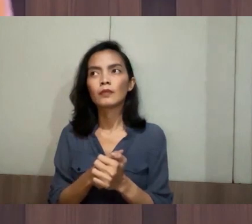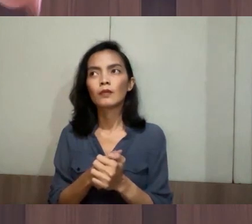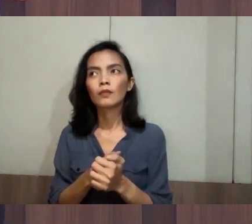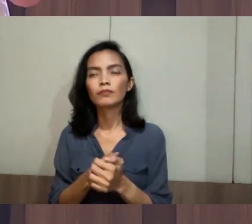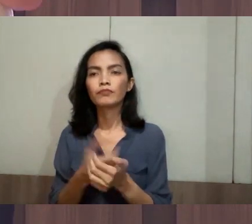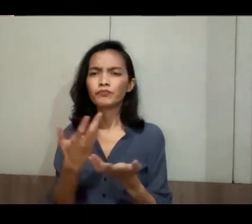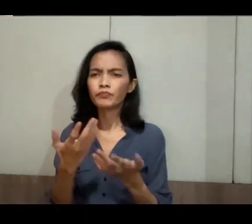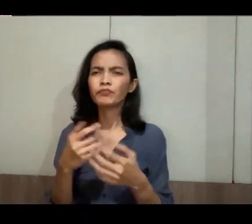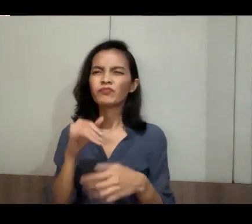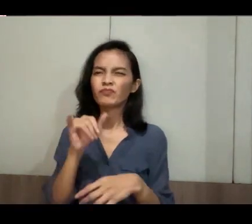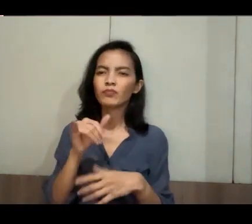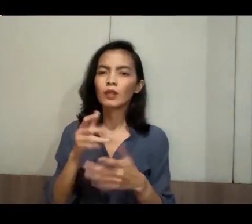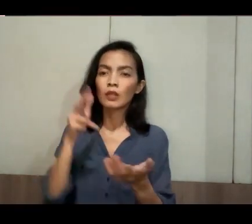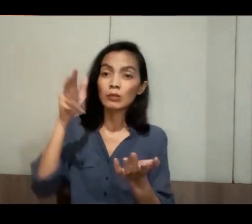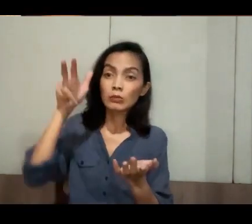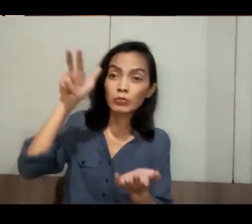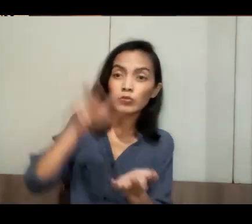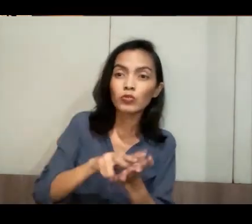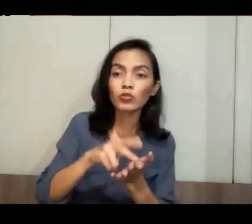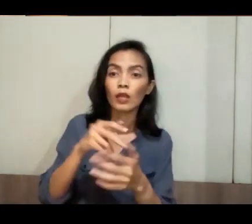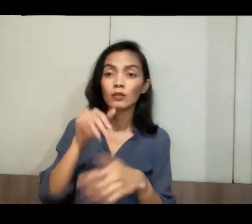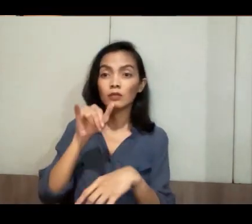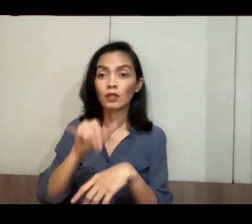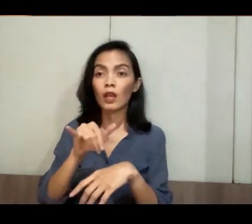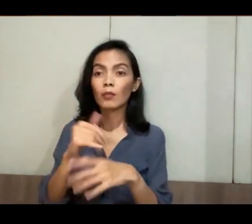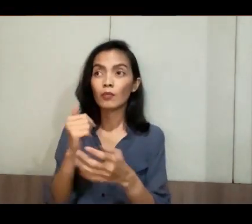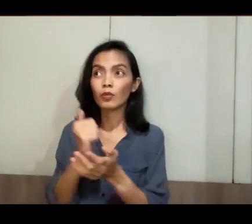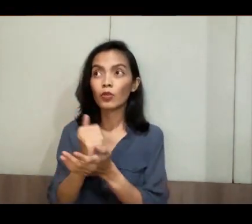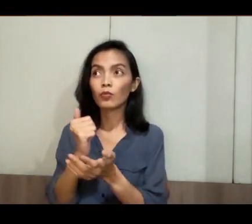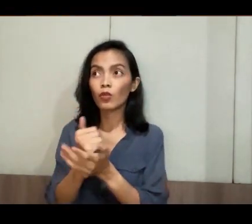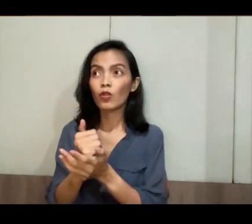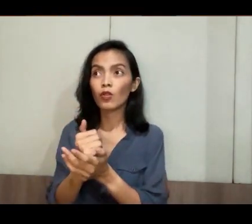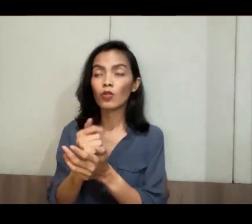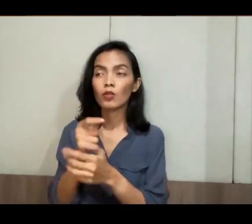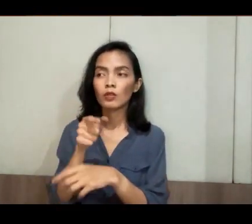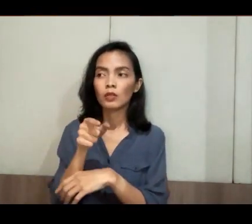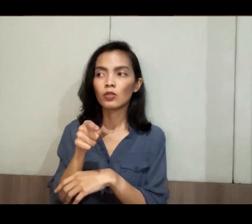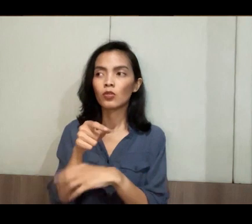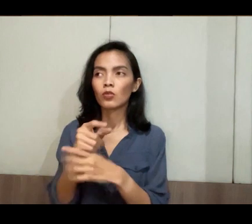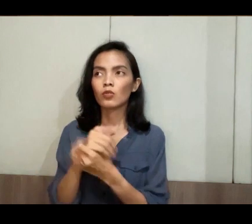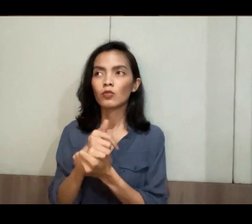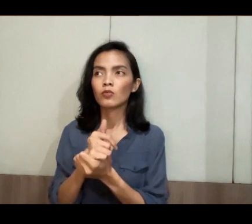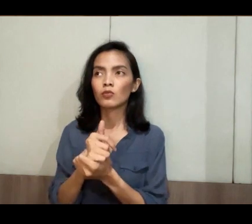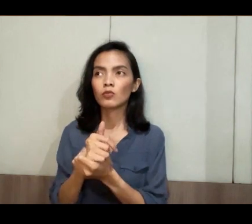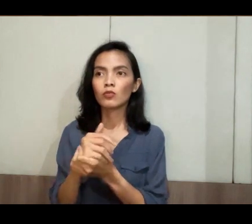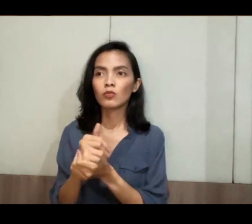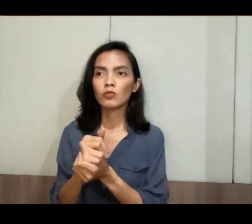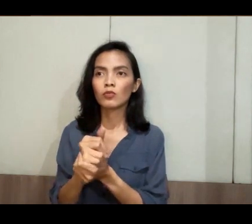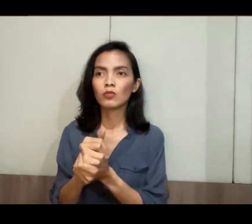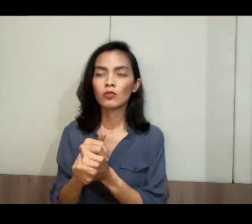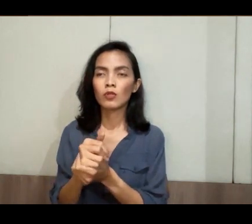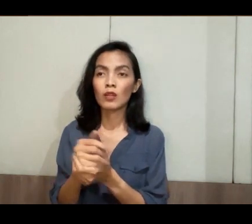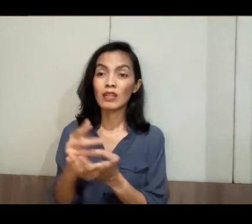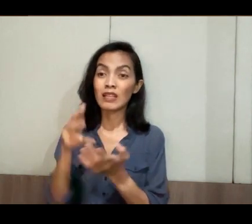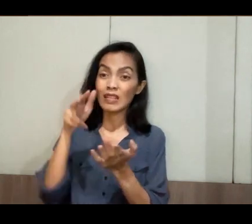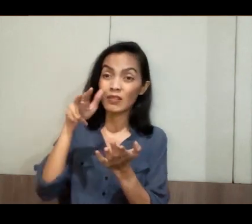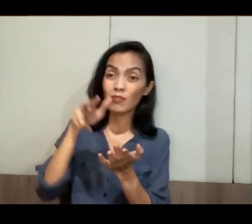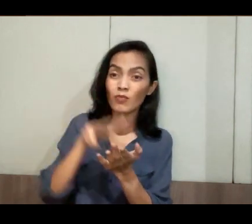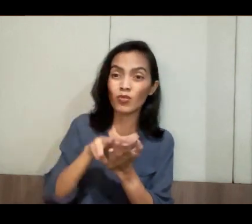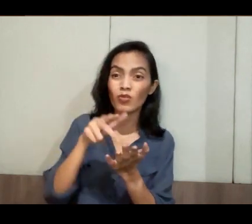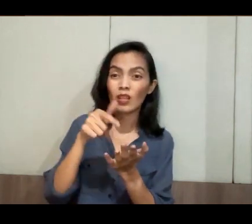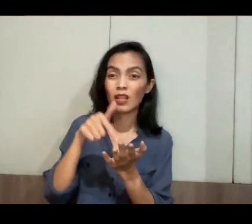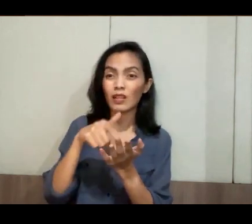to decide. Right, so decisions are really only our best